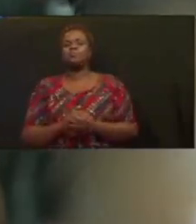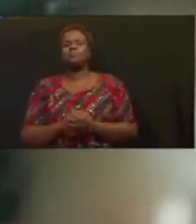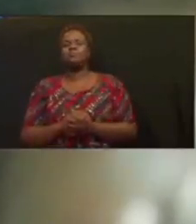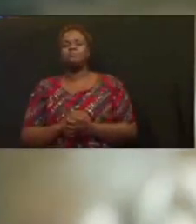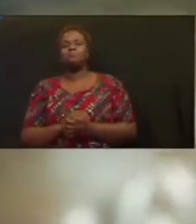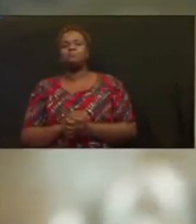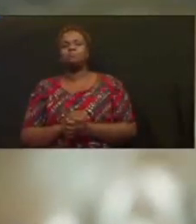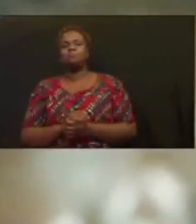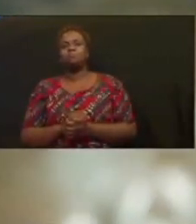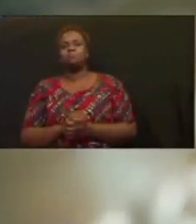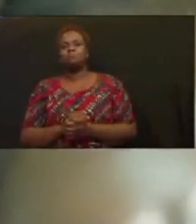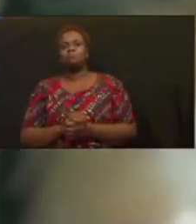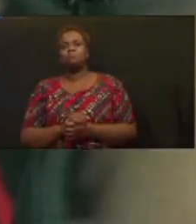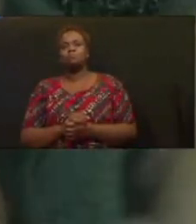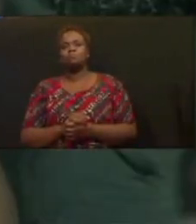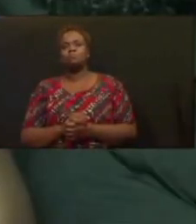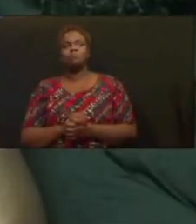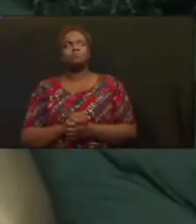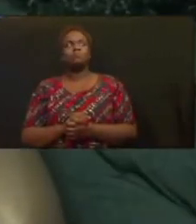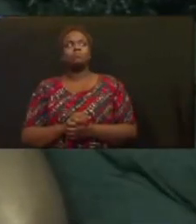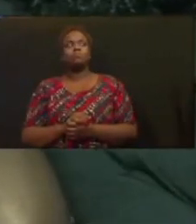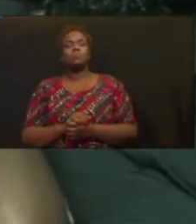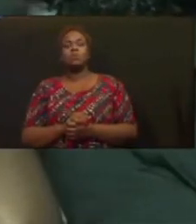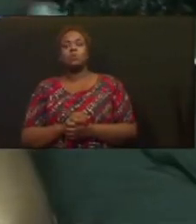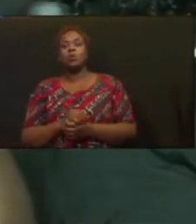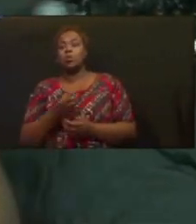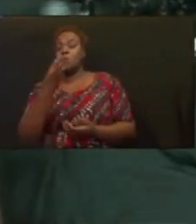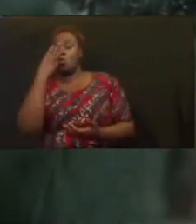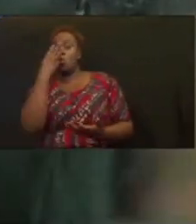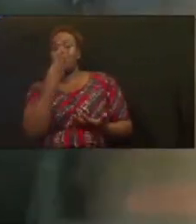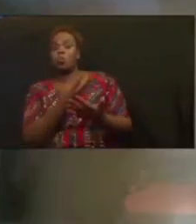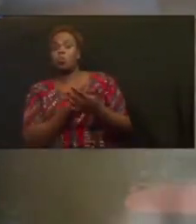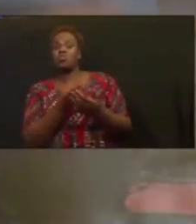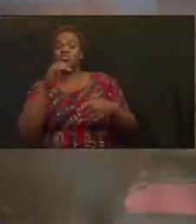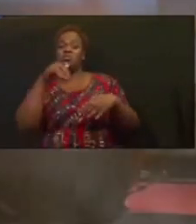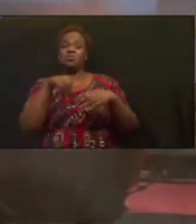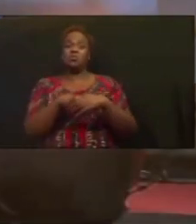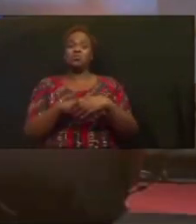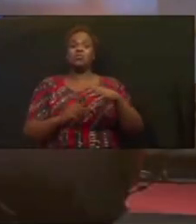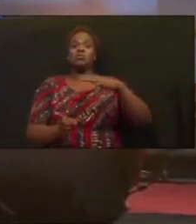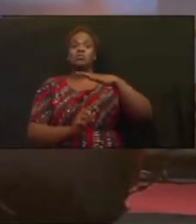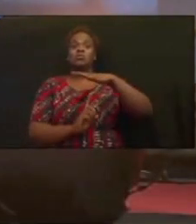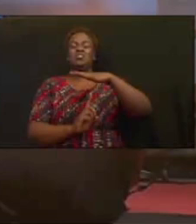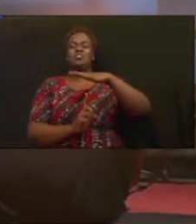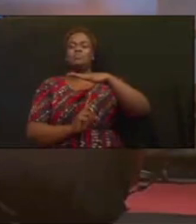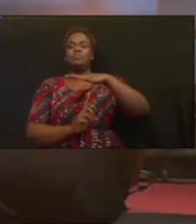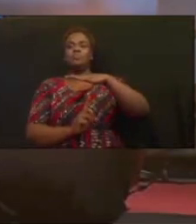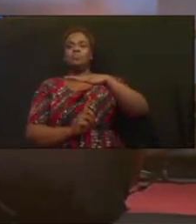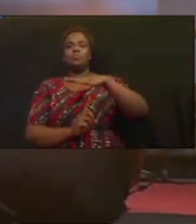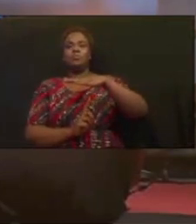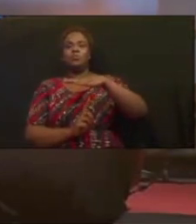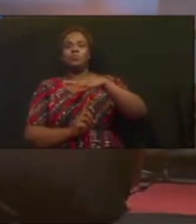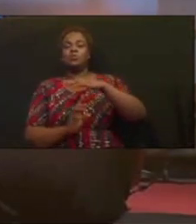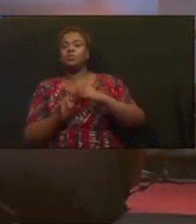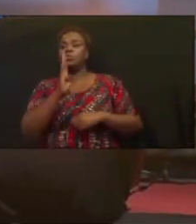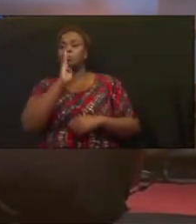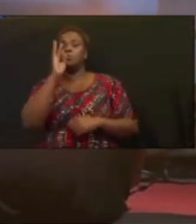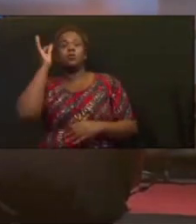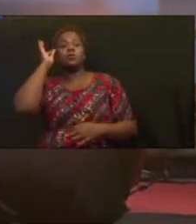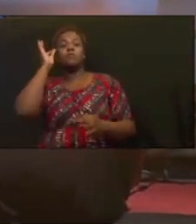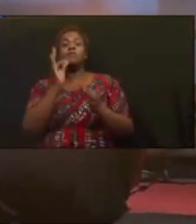Hear me. There are some of you here who are witnesses in ministry, like we call it. Be faithful